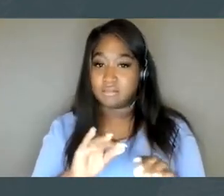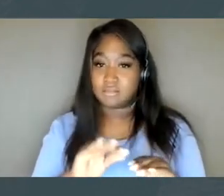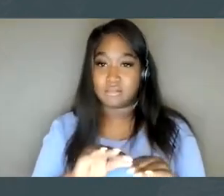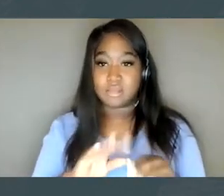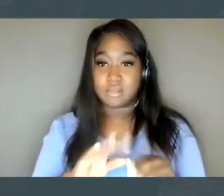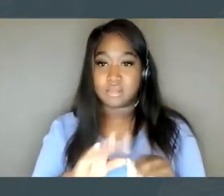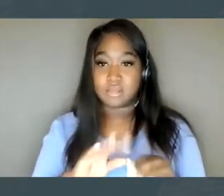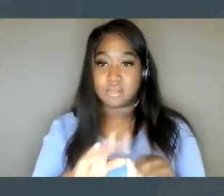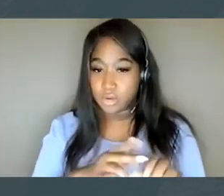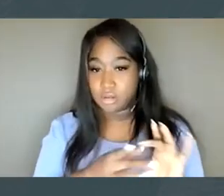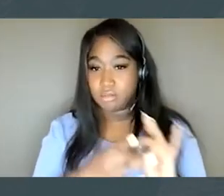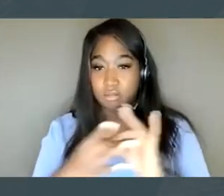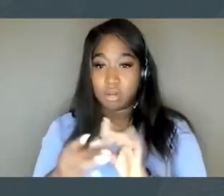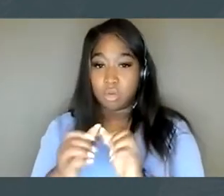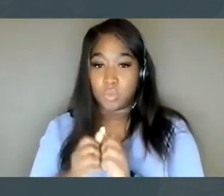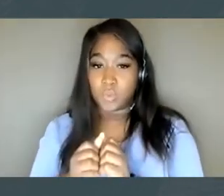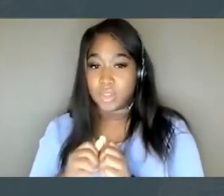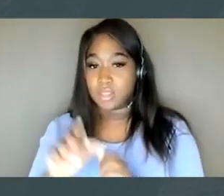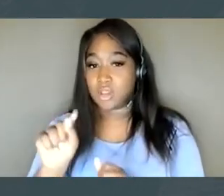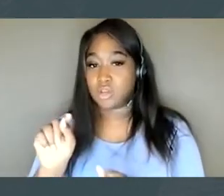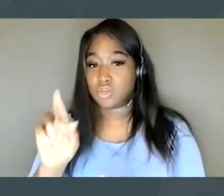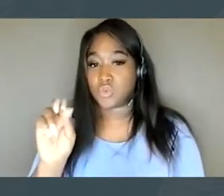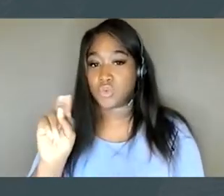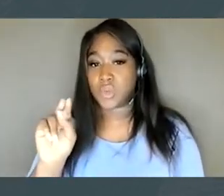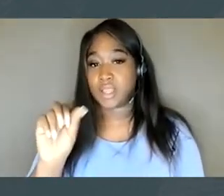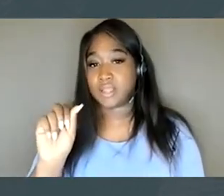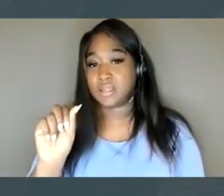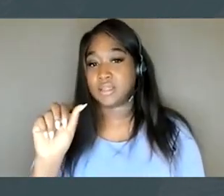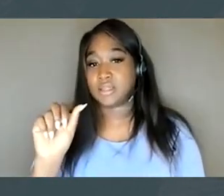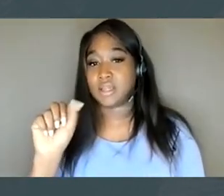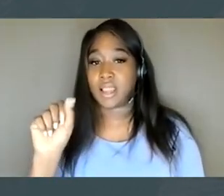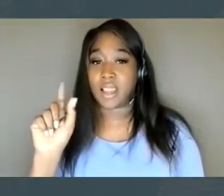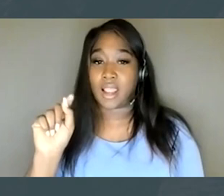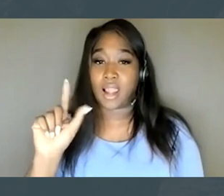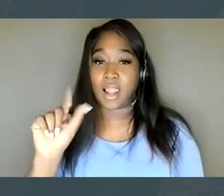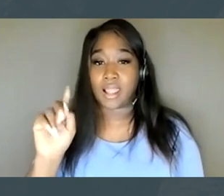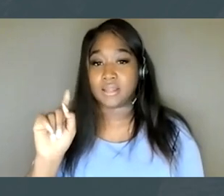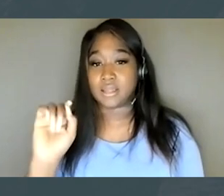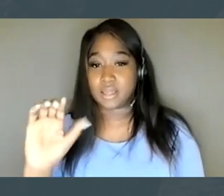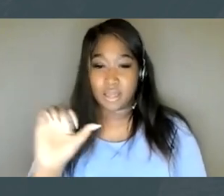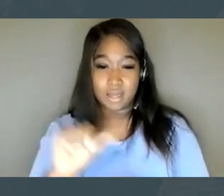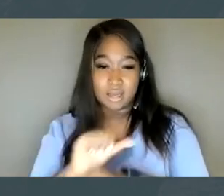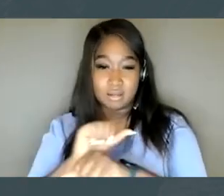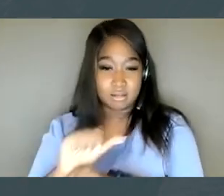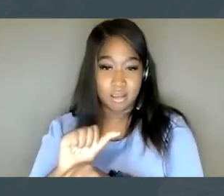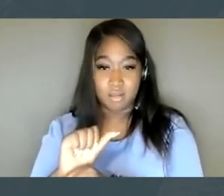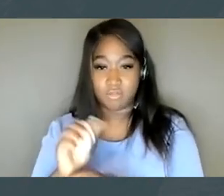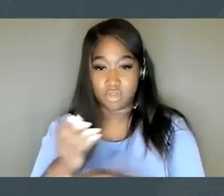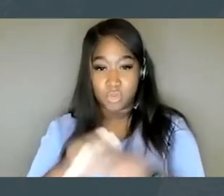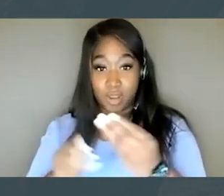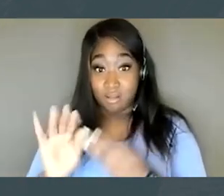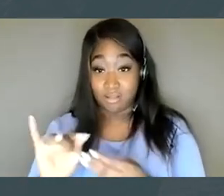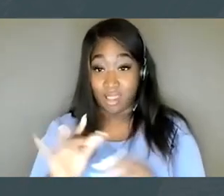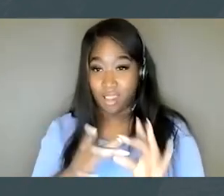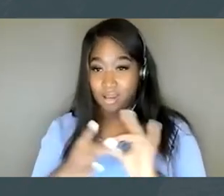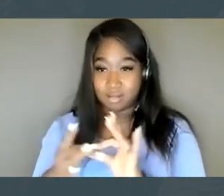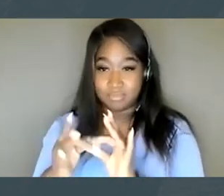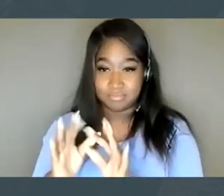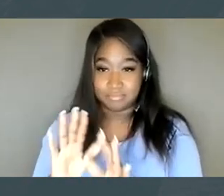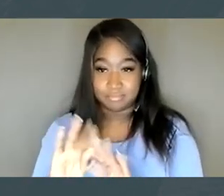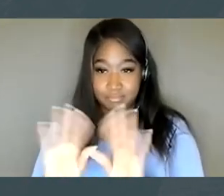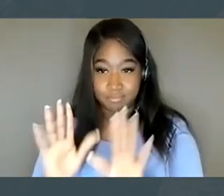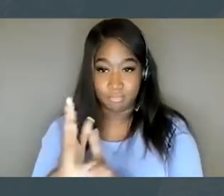trade, right? That's the point of departure. But this diaspora is born out of the